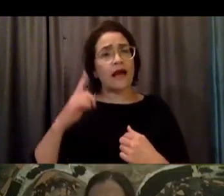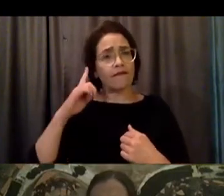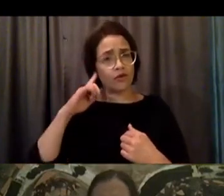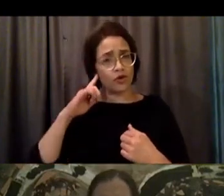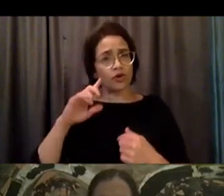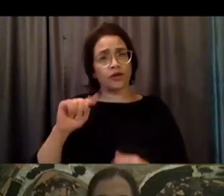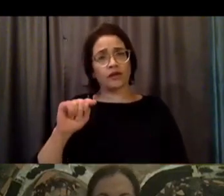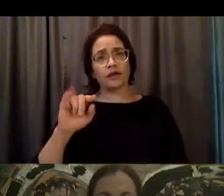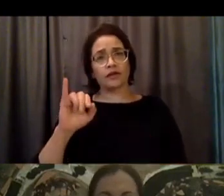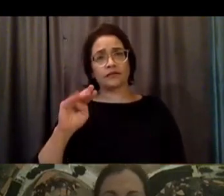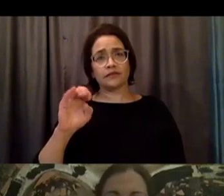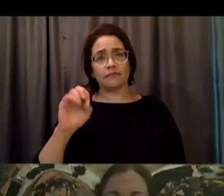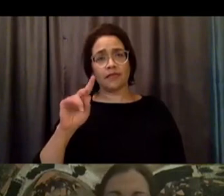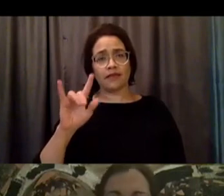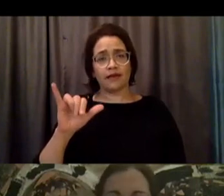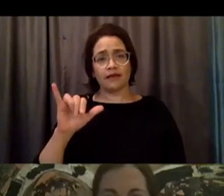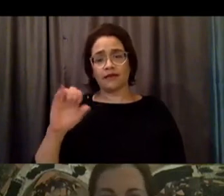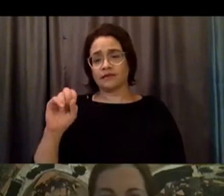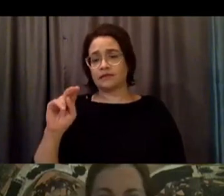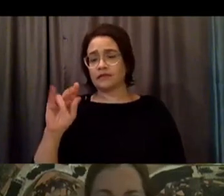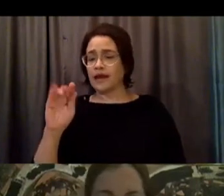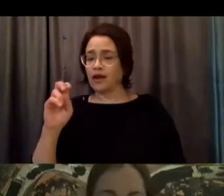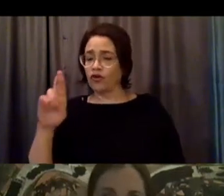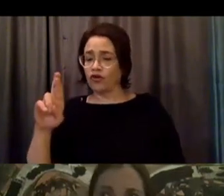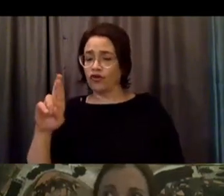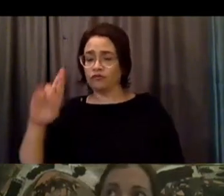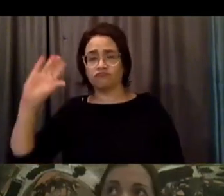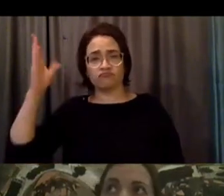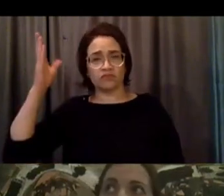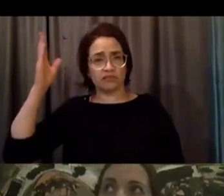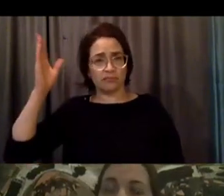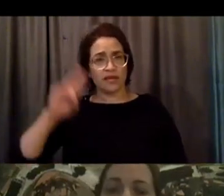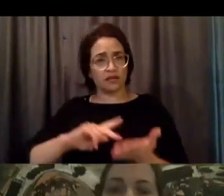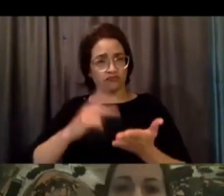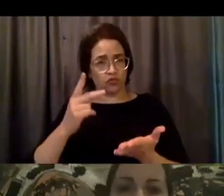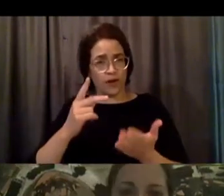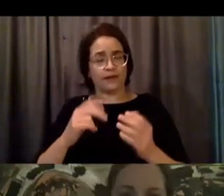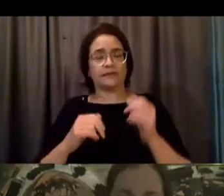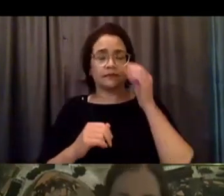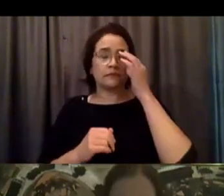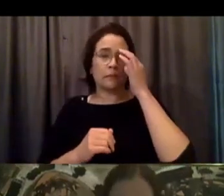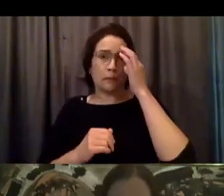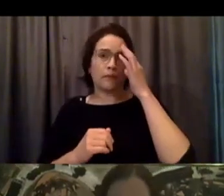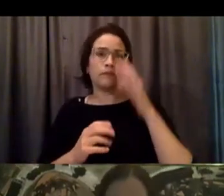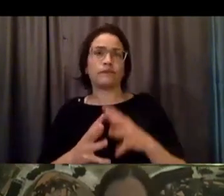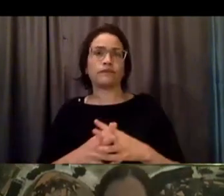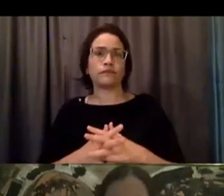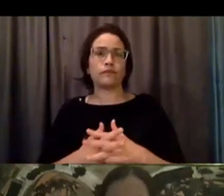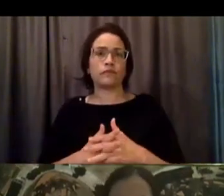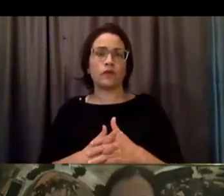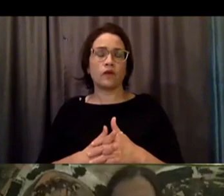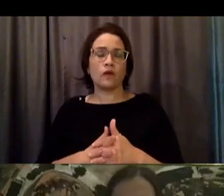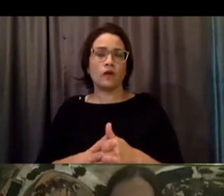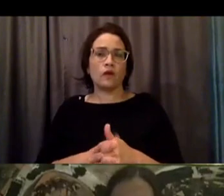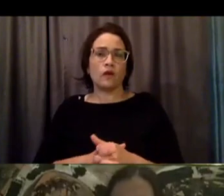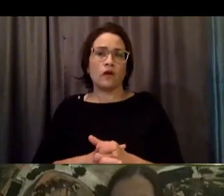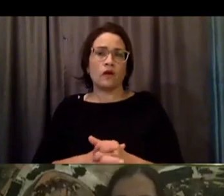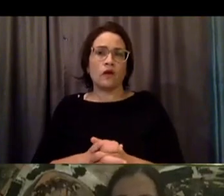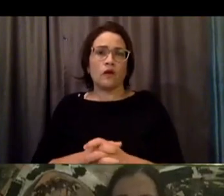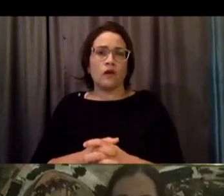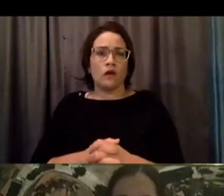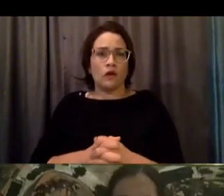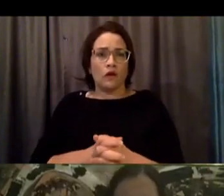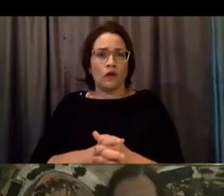Um, and, uh, in a private, in a comment to people outside of one of his, um, presentations, I